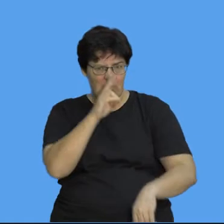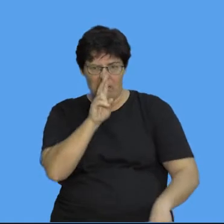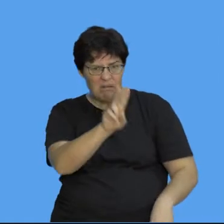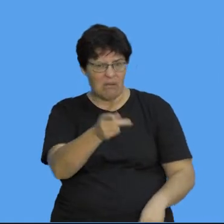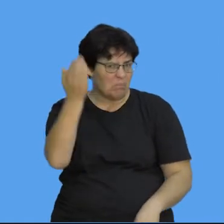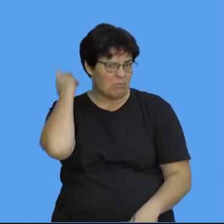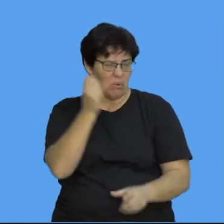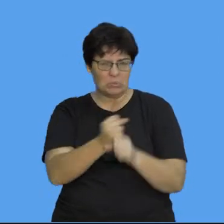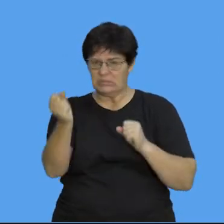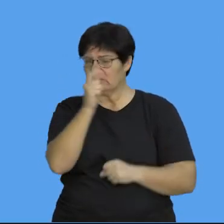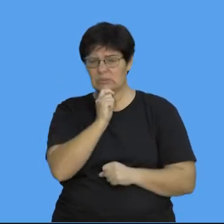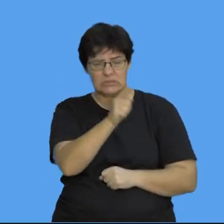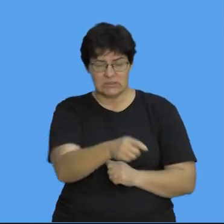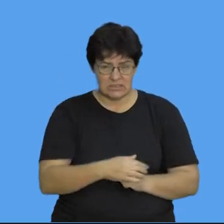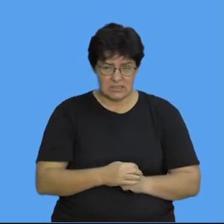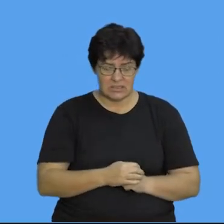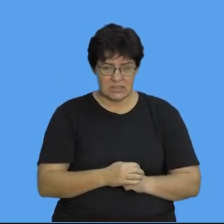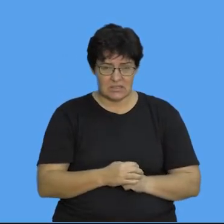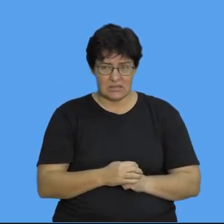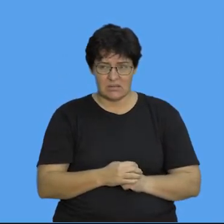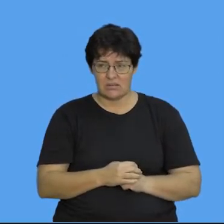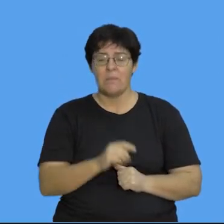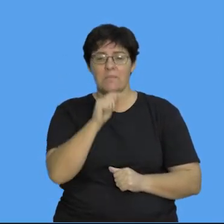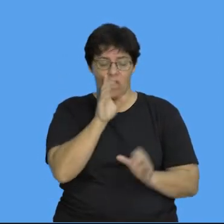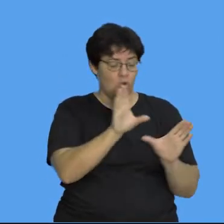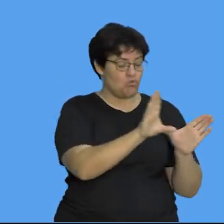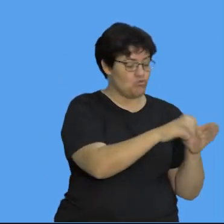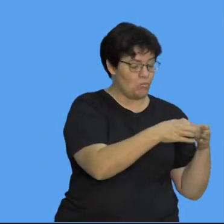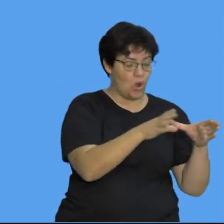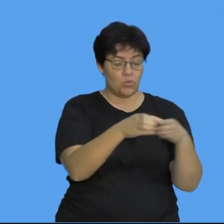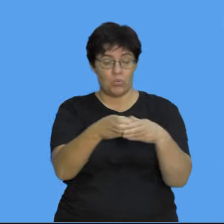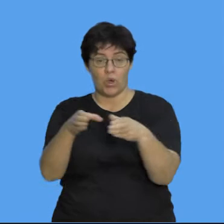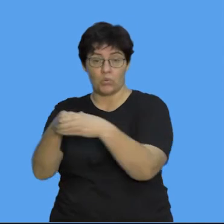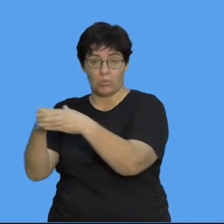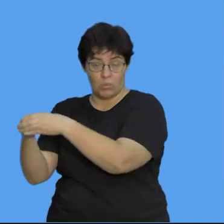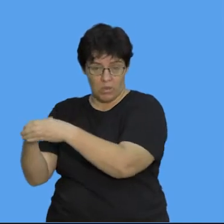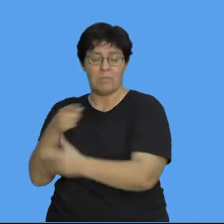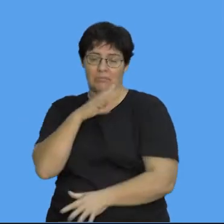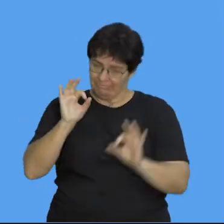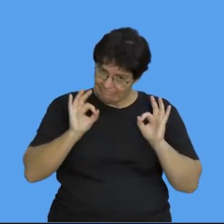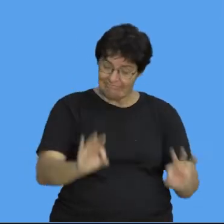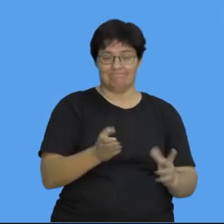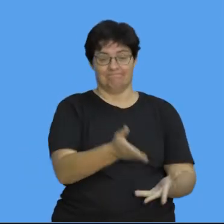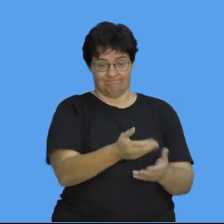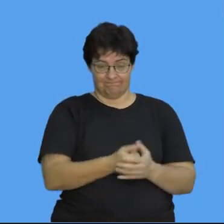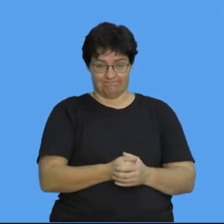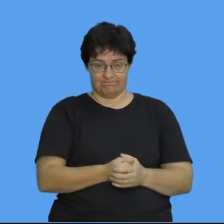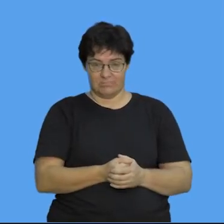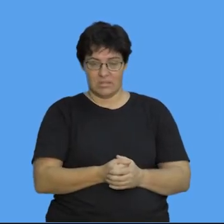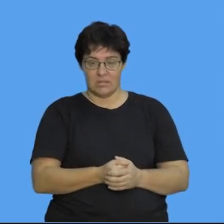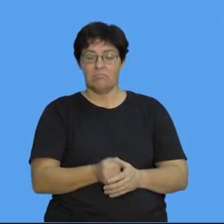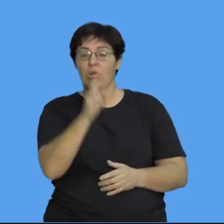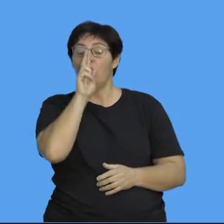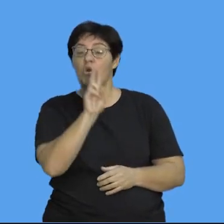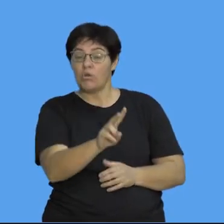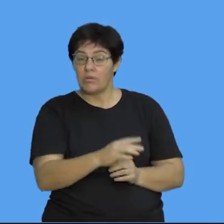not used before, and I use the word groups because that's exactly what they're going to be, right? So we're going